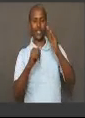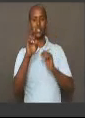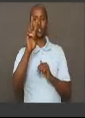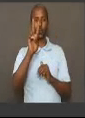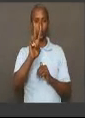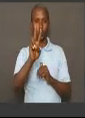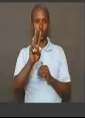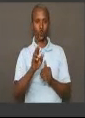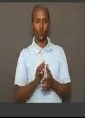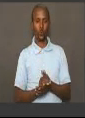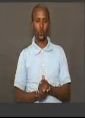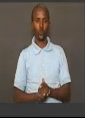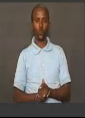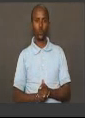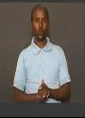2.